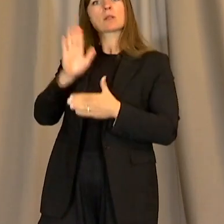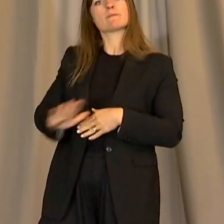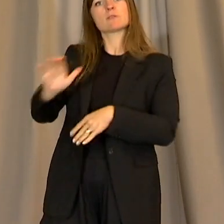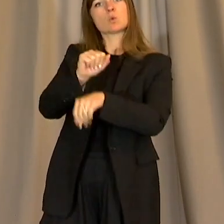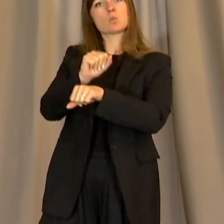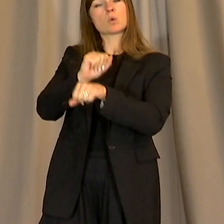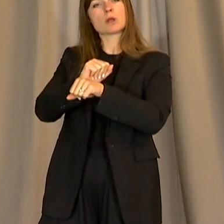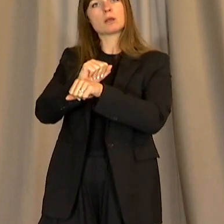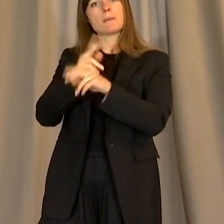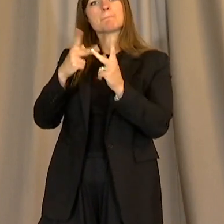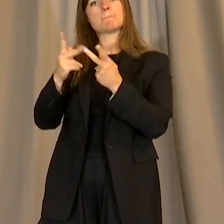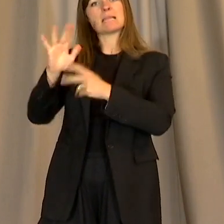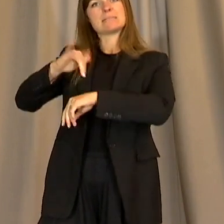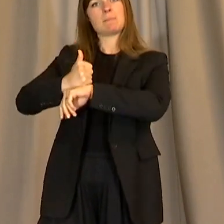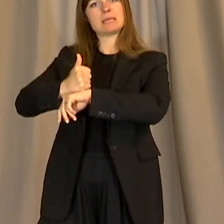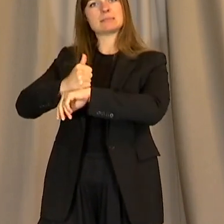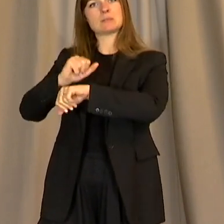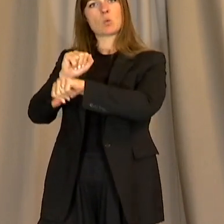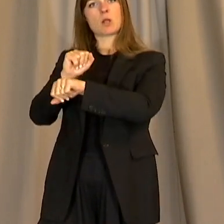It was all